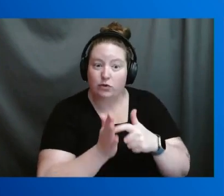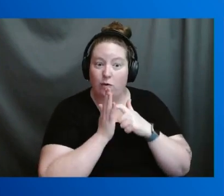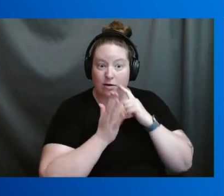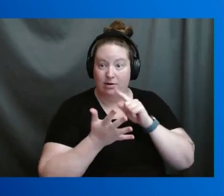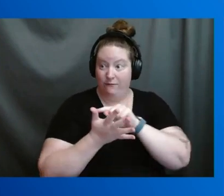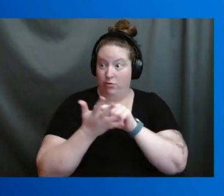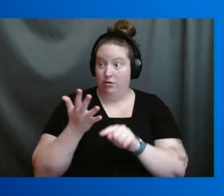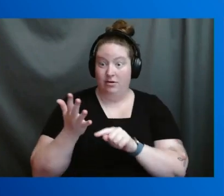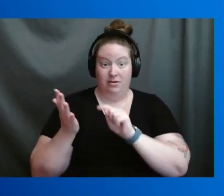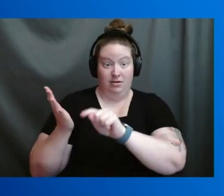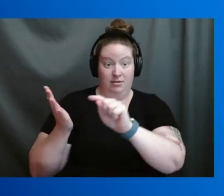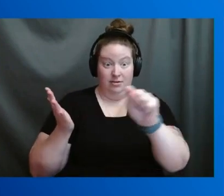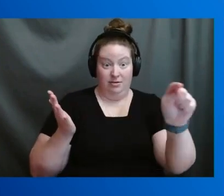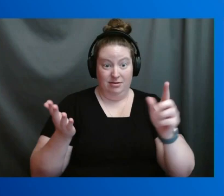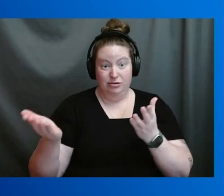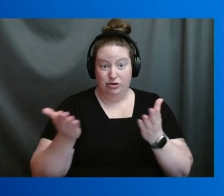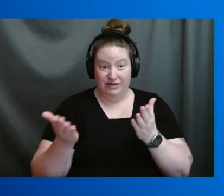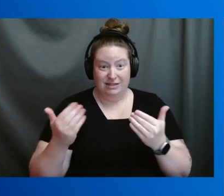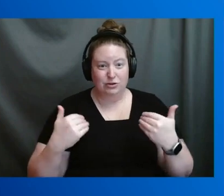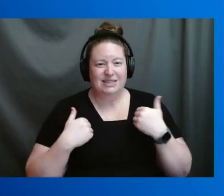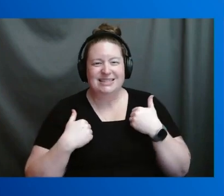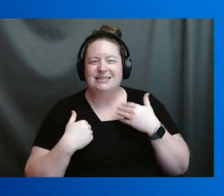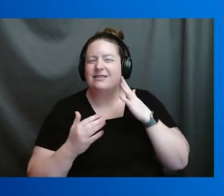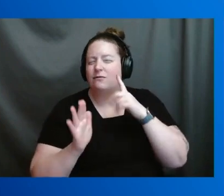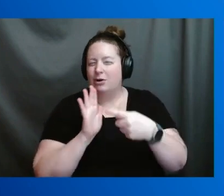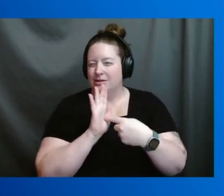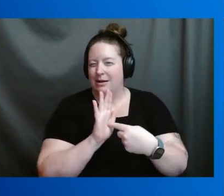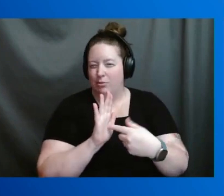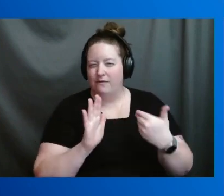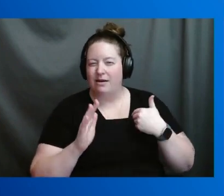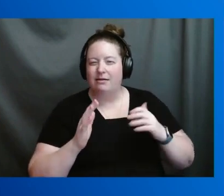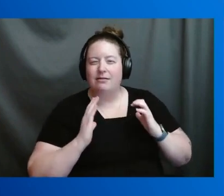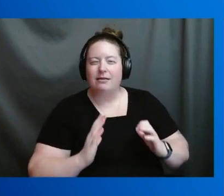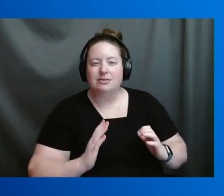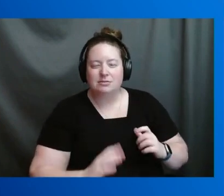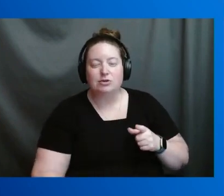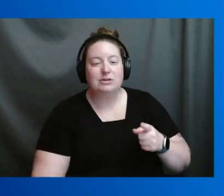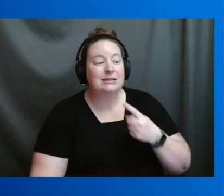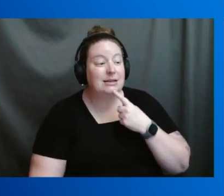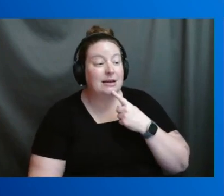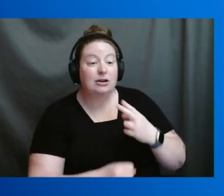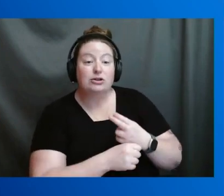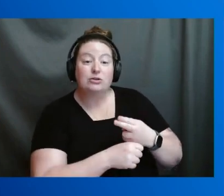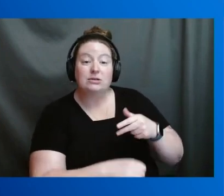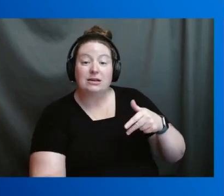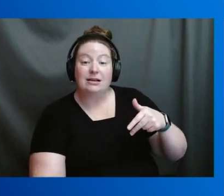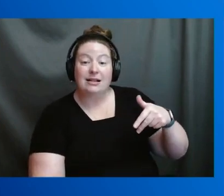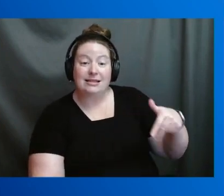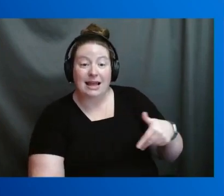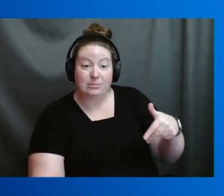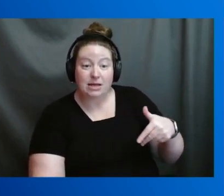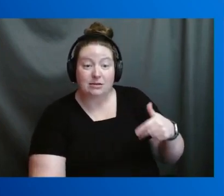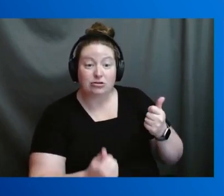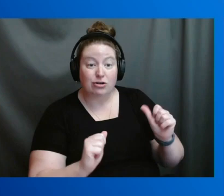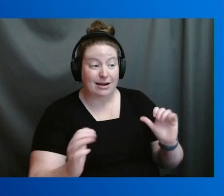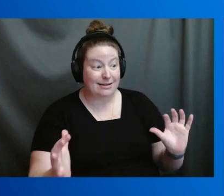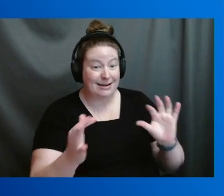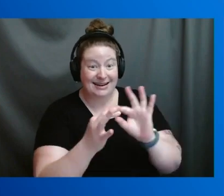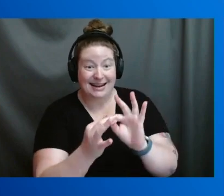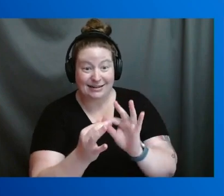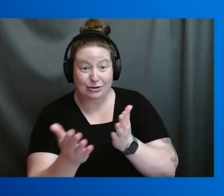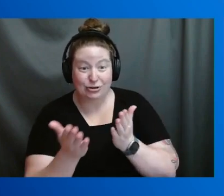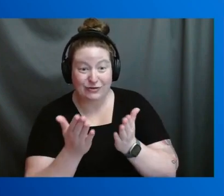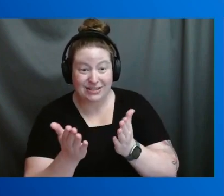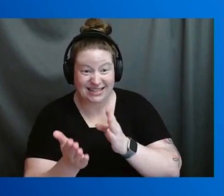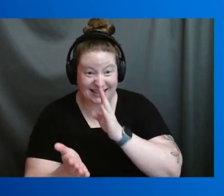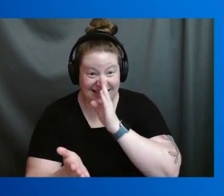back to, I've seen customers, for example, talk about using Lambda in a set of places, again, to connect two services together where there's a direct